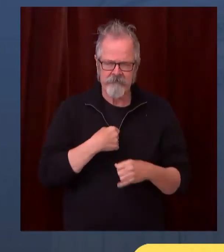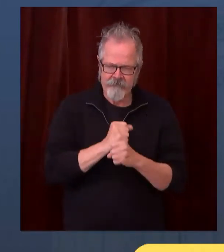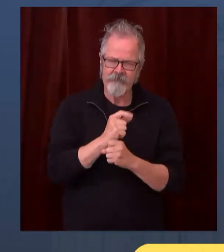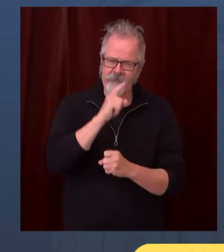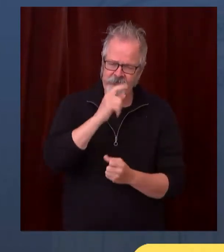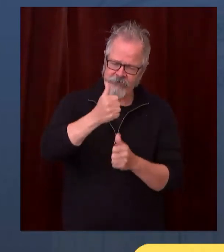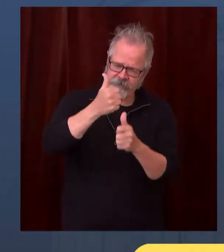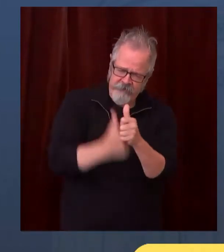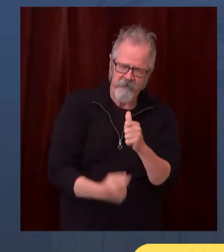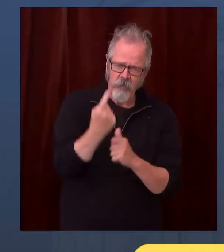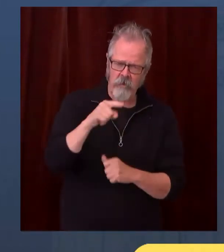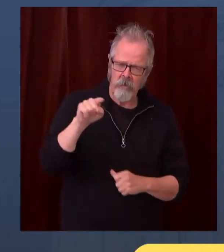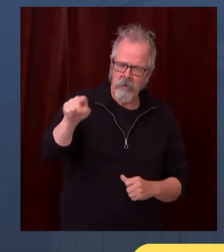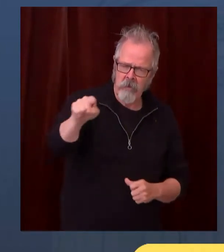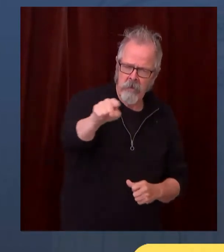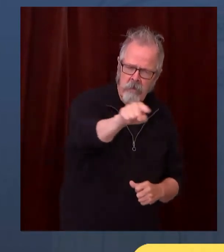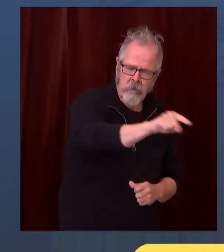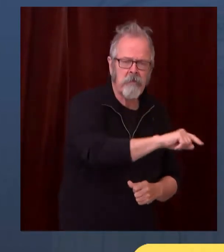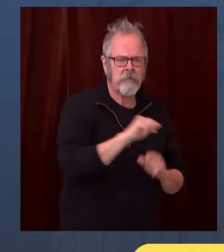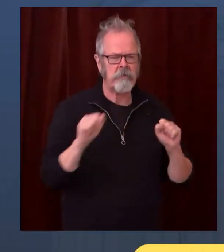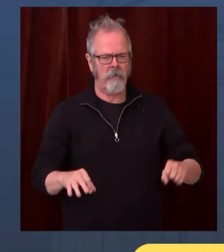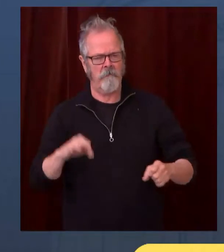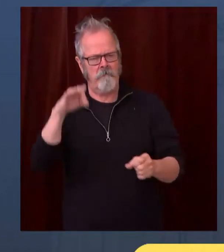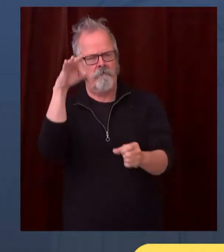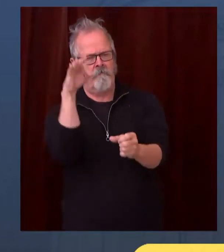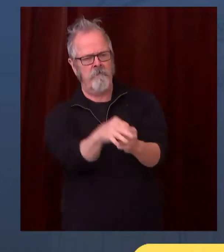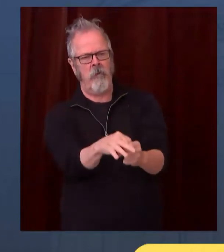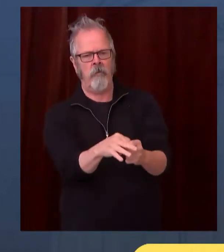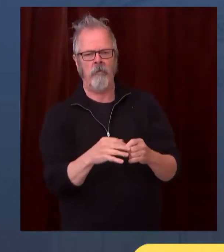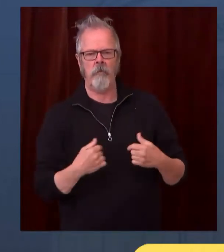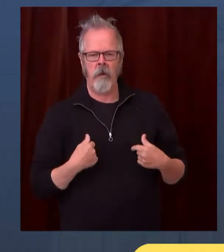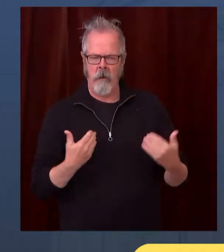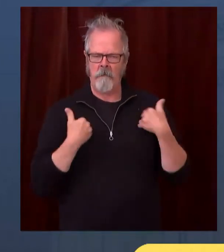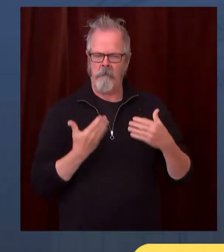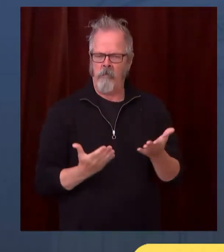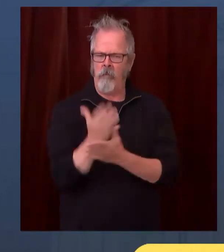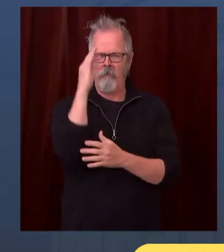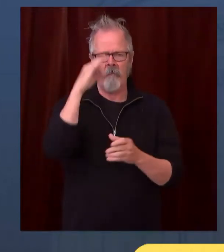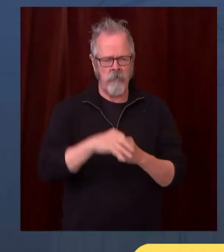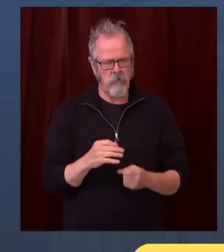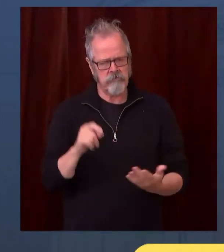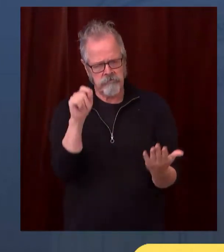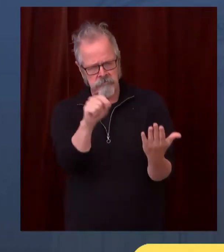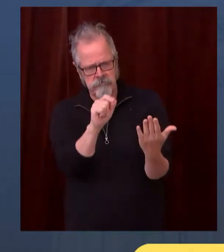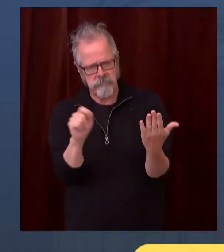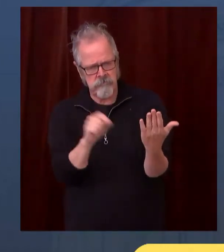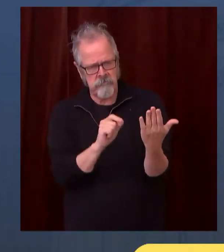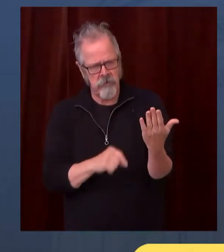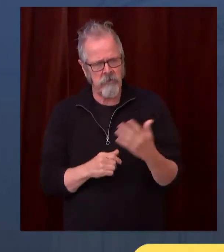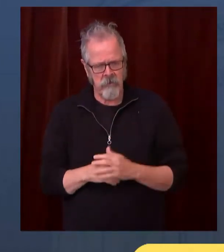that across the country that voice will succeed. Now, I do want to say, too, that